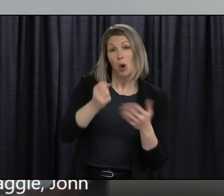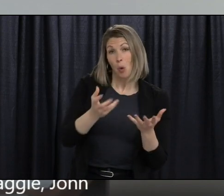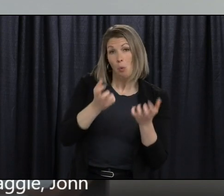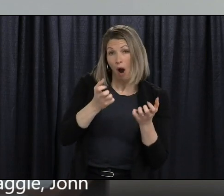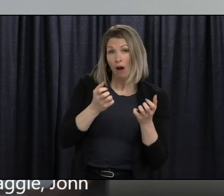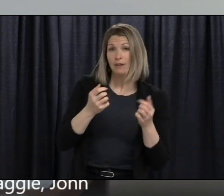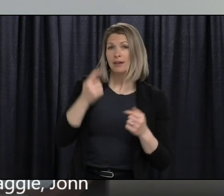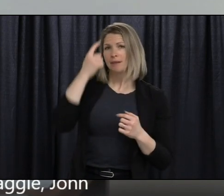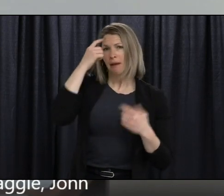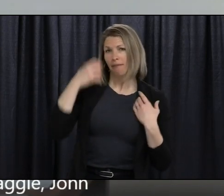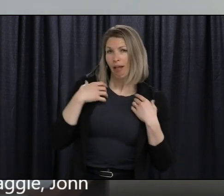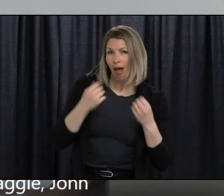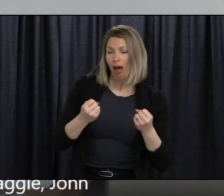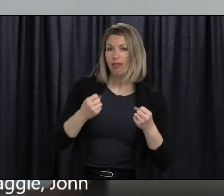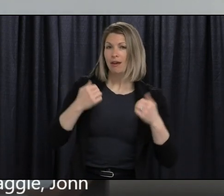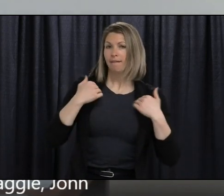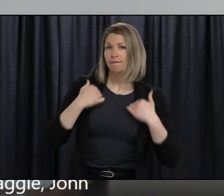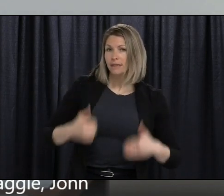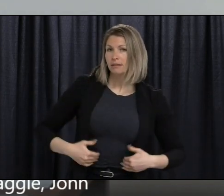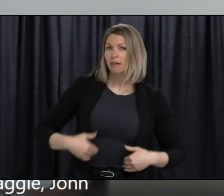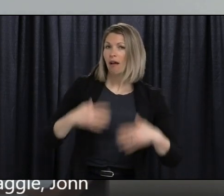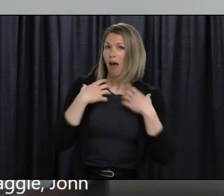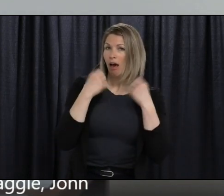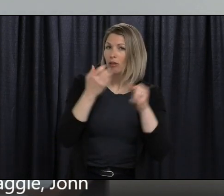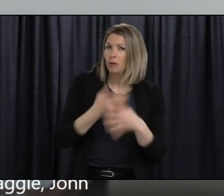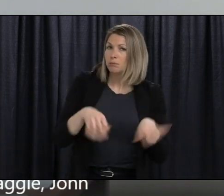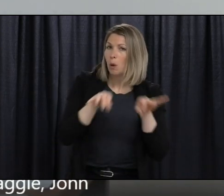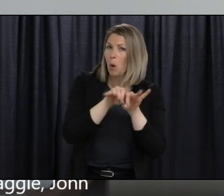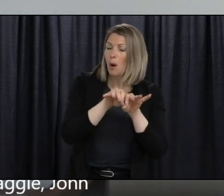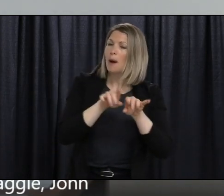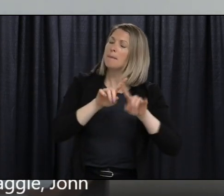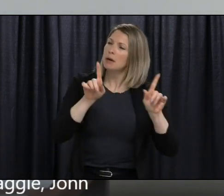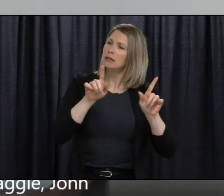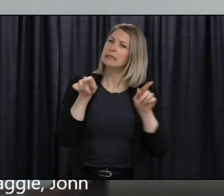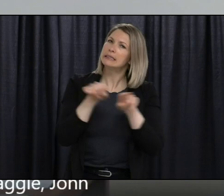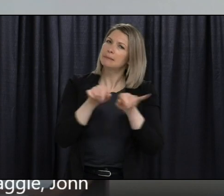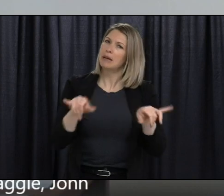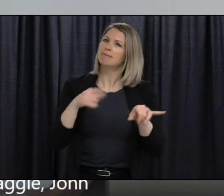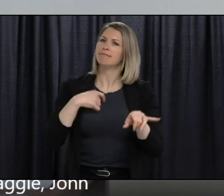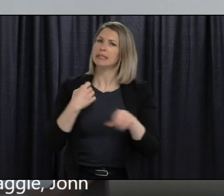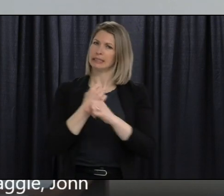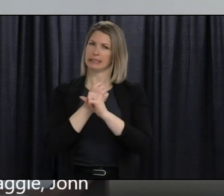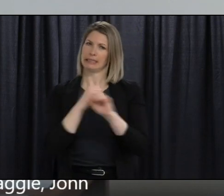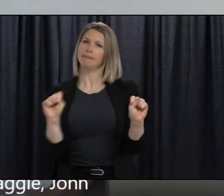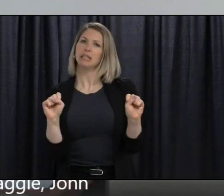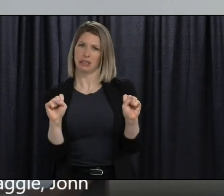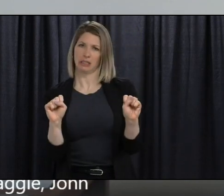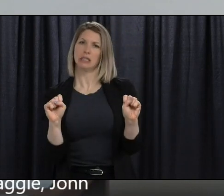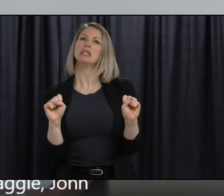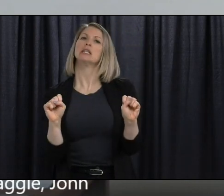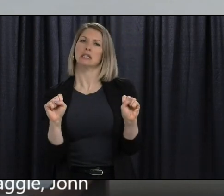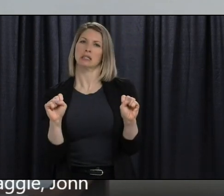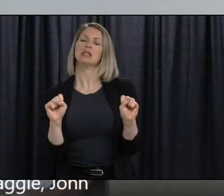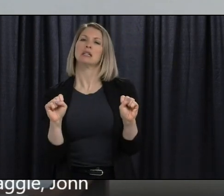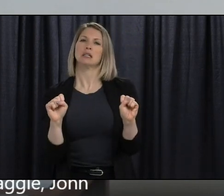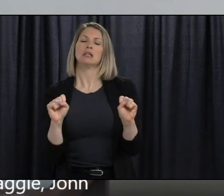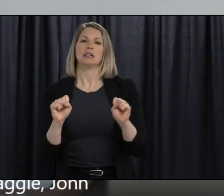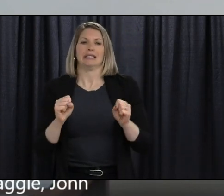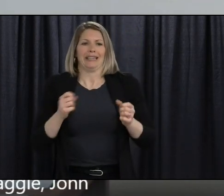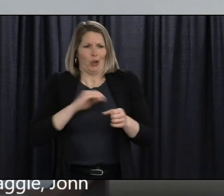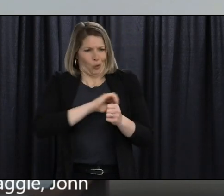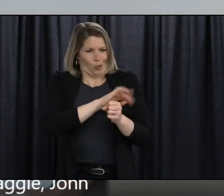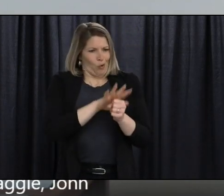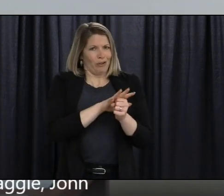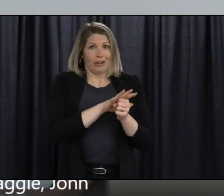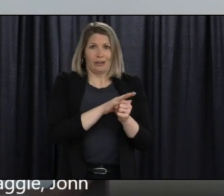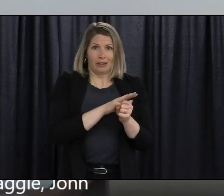says, Newfoundlanders and Labradorians are renowned for their ingenuity and their ability to cope with unusual